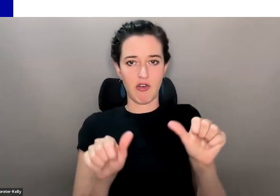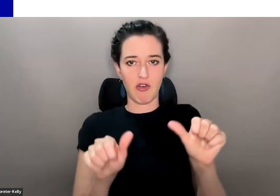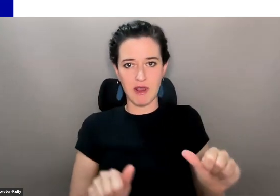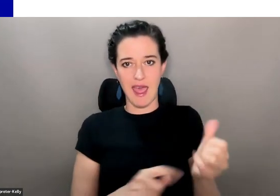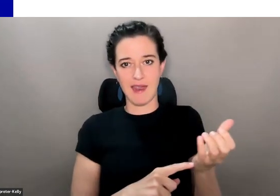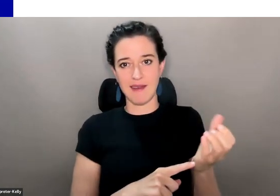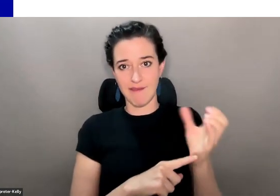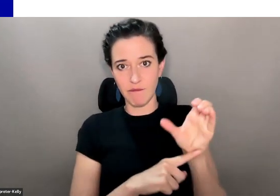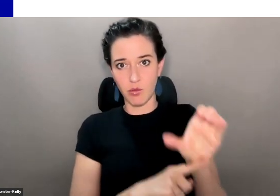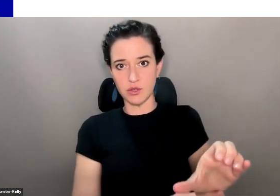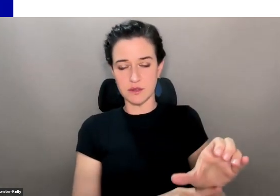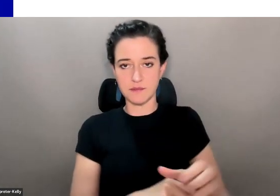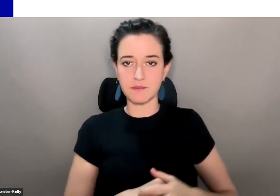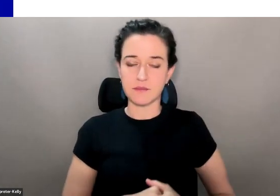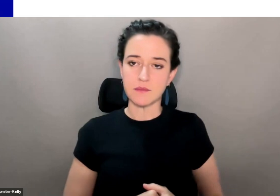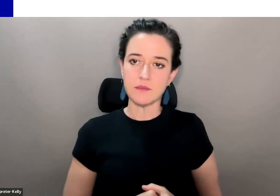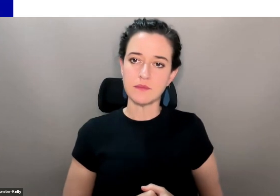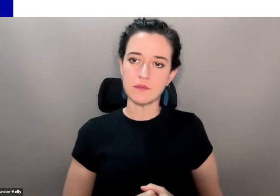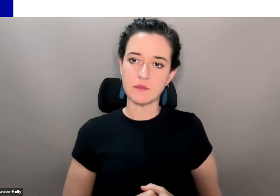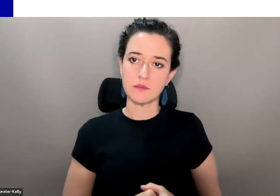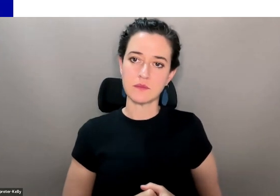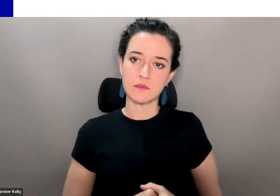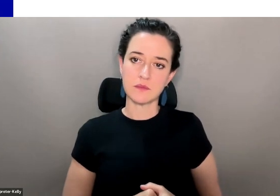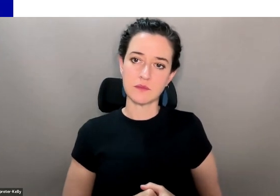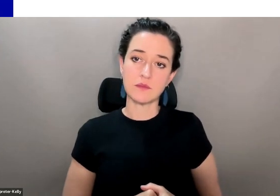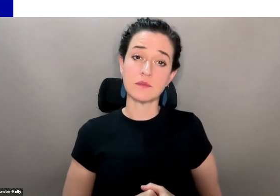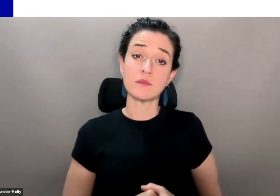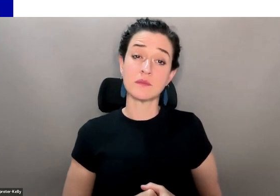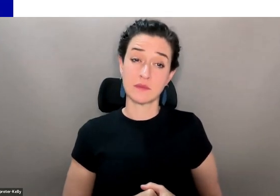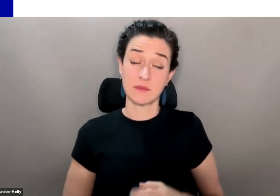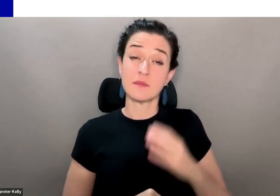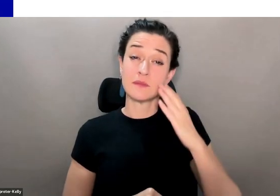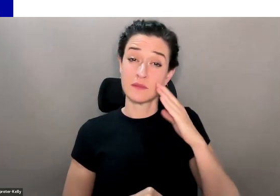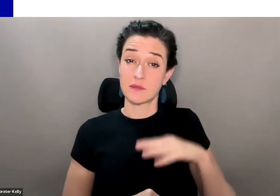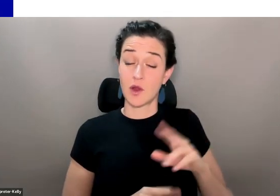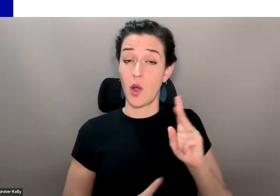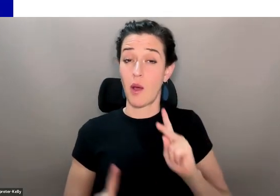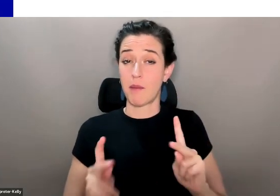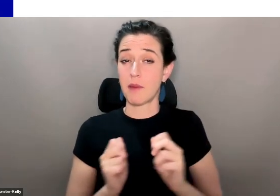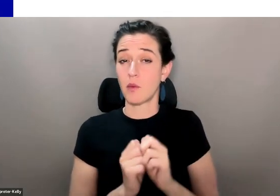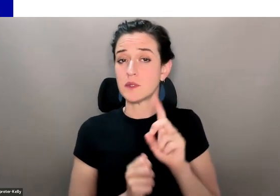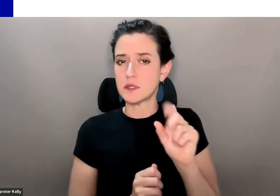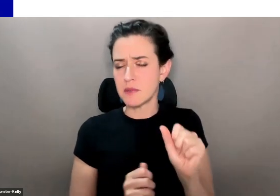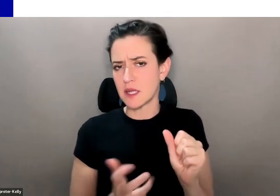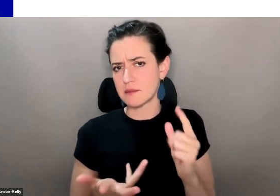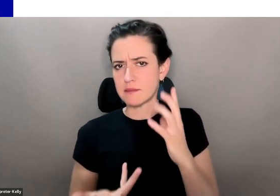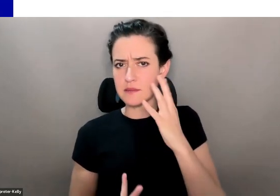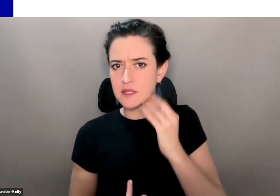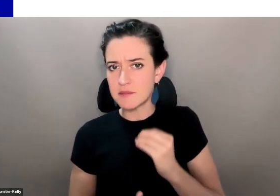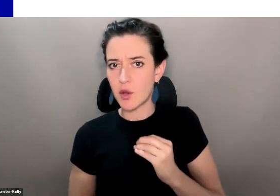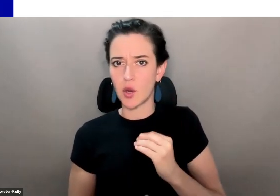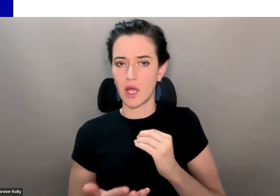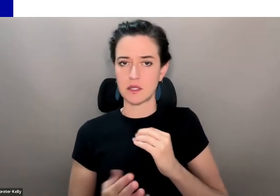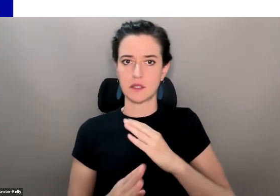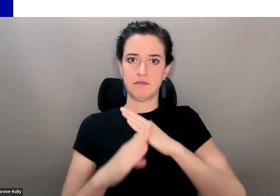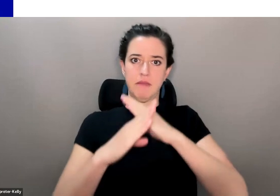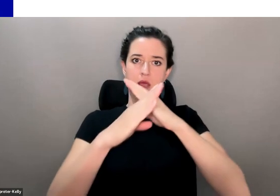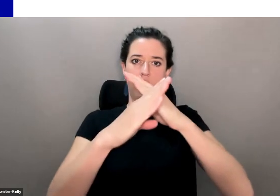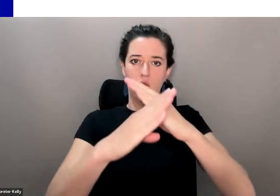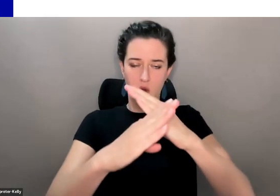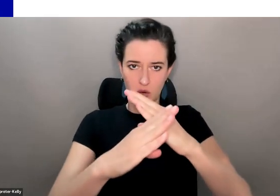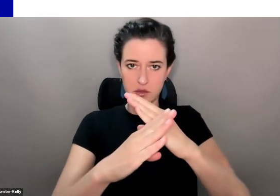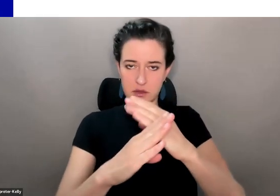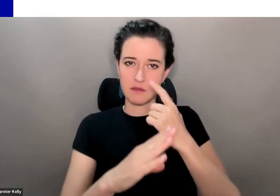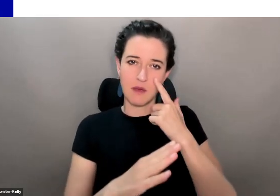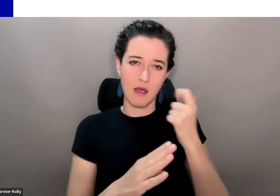Why is this important? Well, we know that people with disabilities experience barriers to medical care because of inaccessible medical equipment, as we